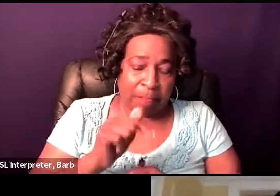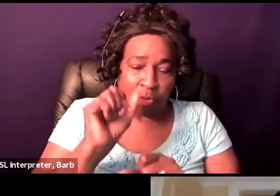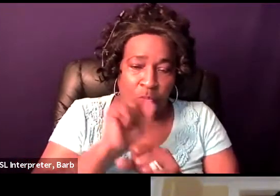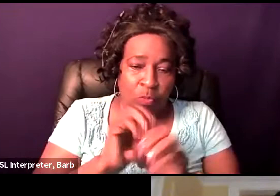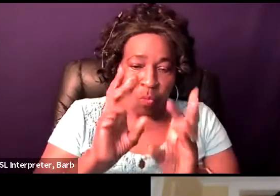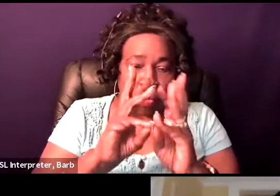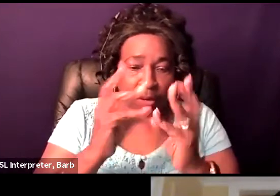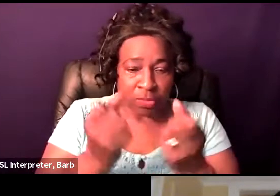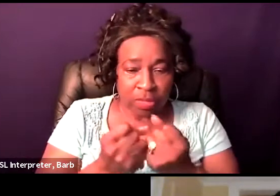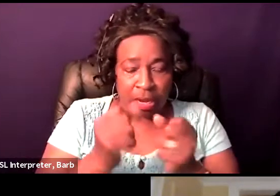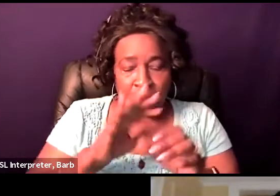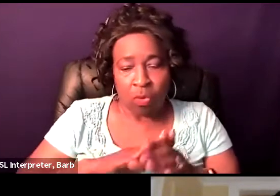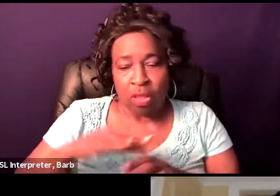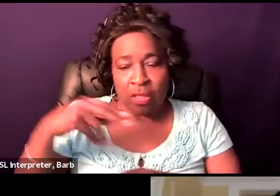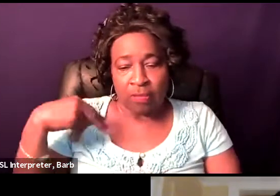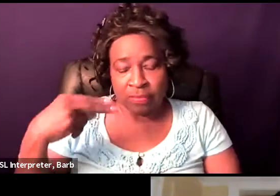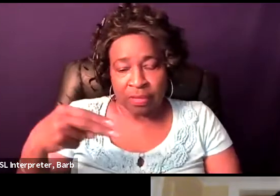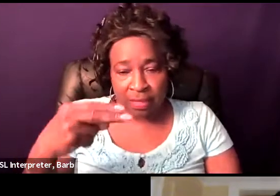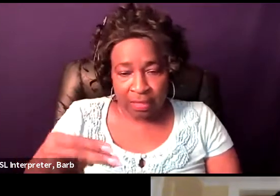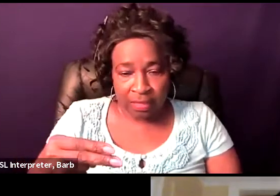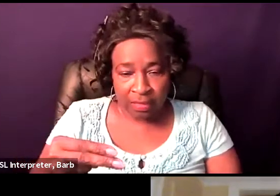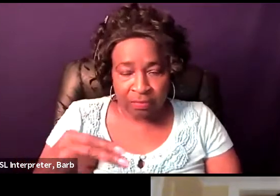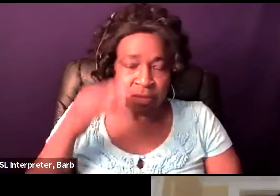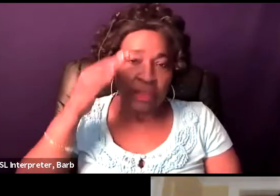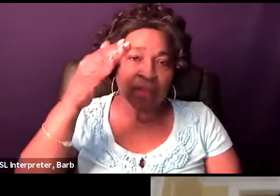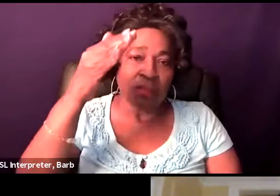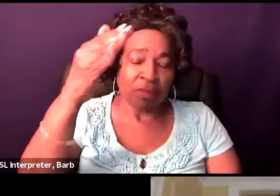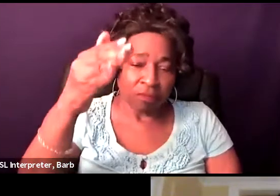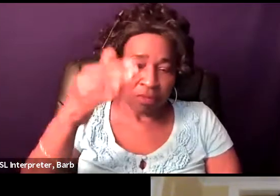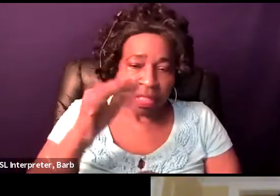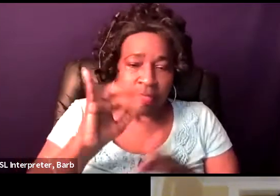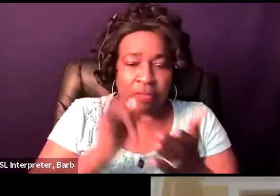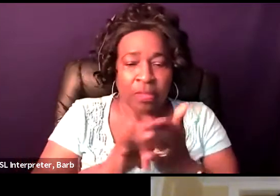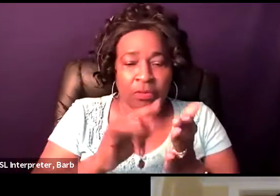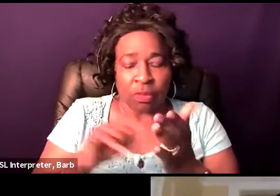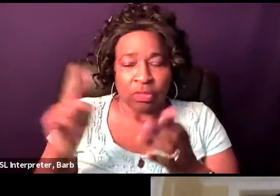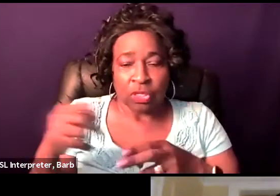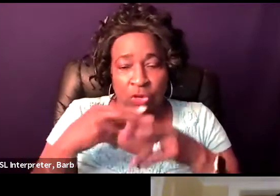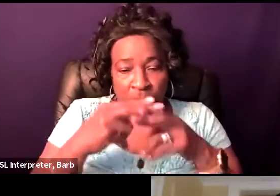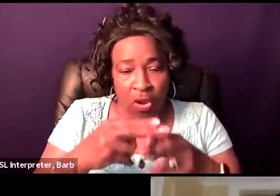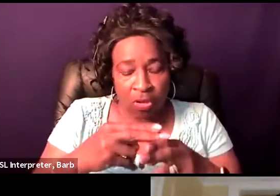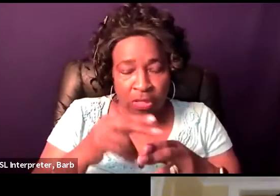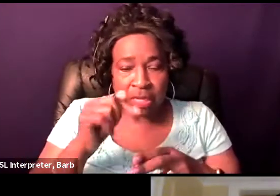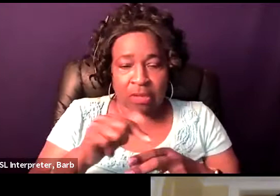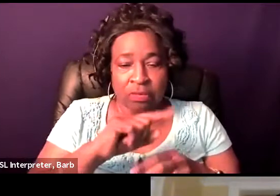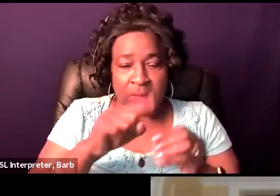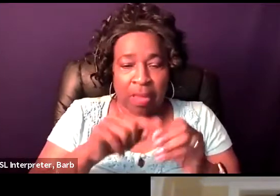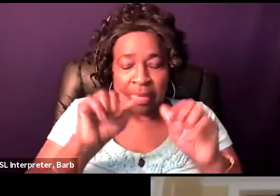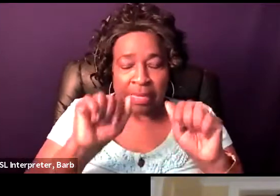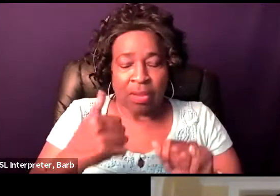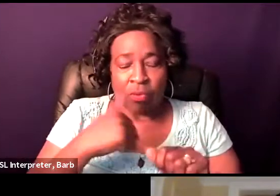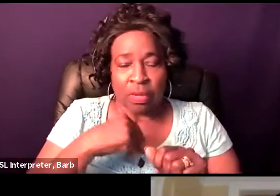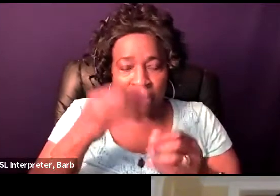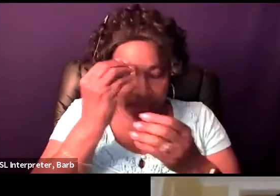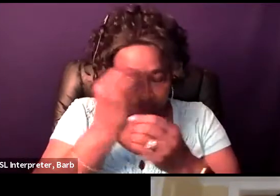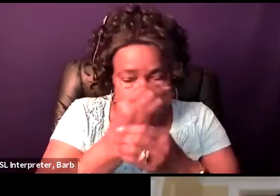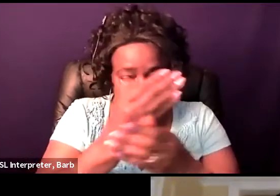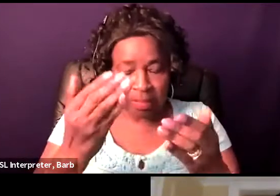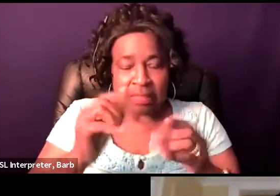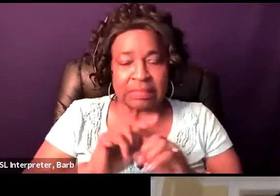on the histories of the future. That's what she called it. And so it was about like, can we tell different histories of the